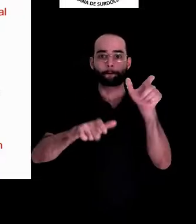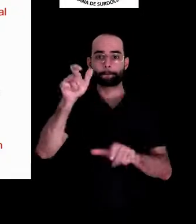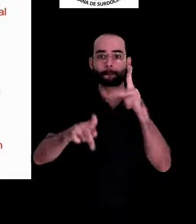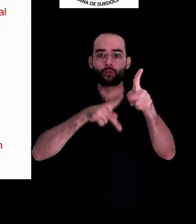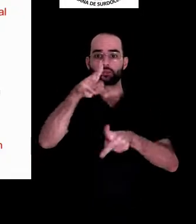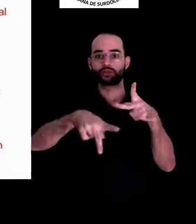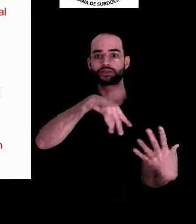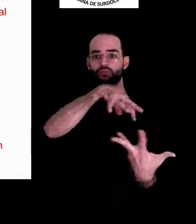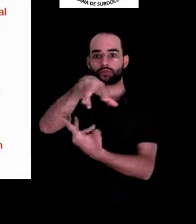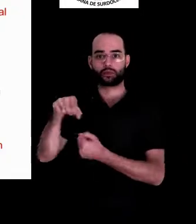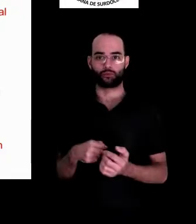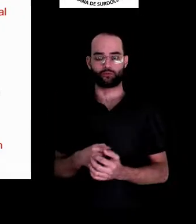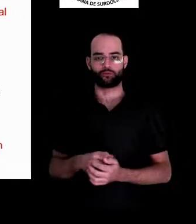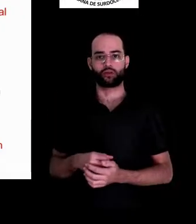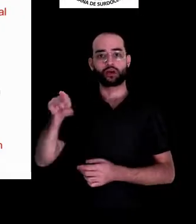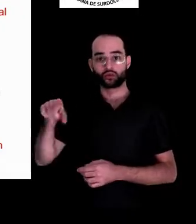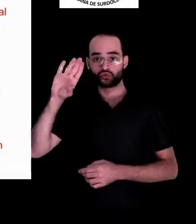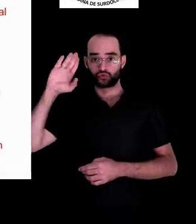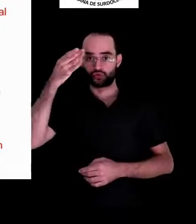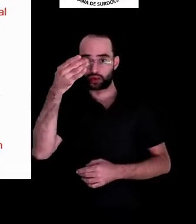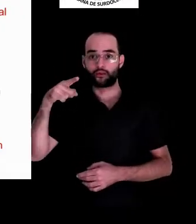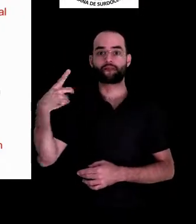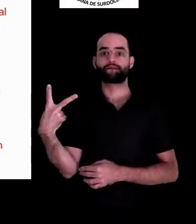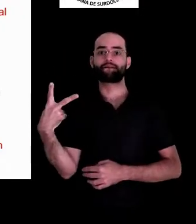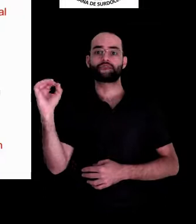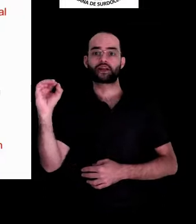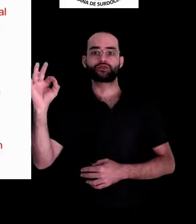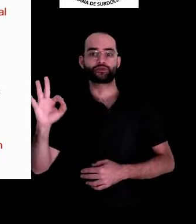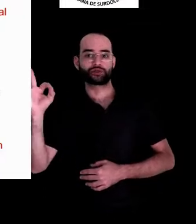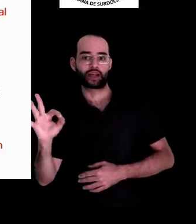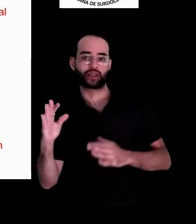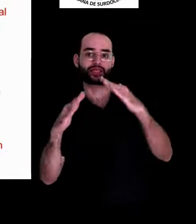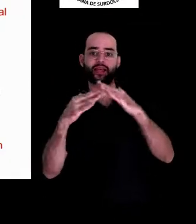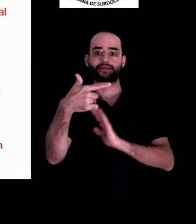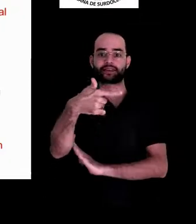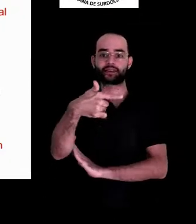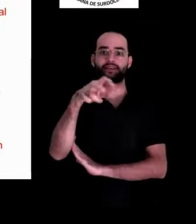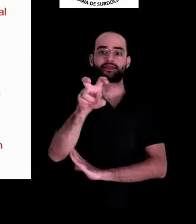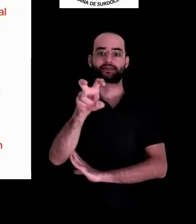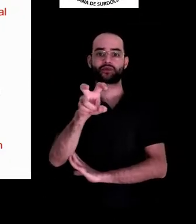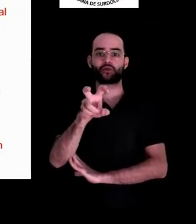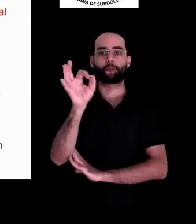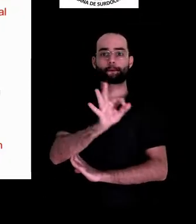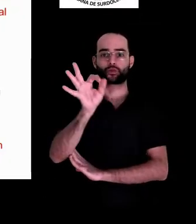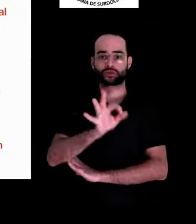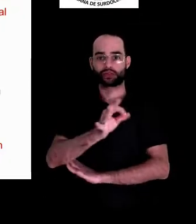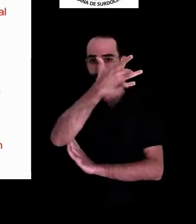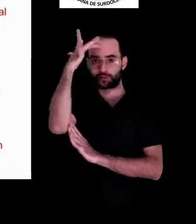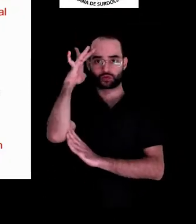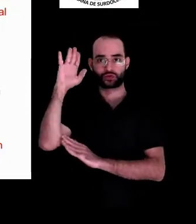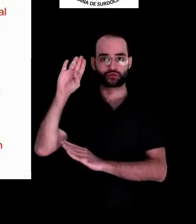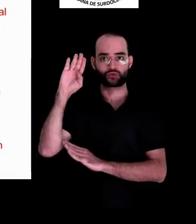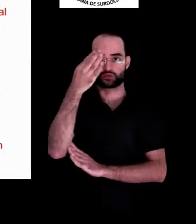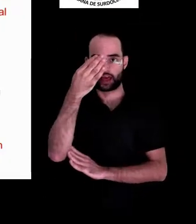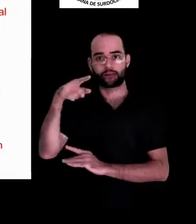between 0.2% and 2% of the global population. Right below,